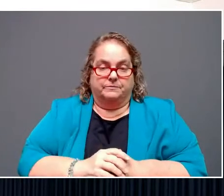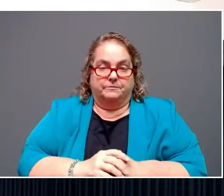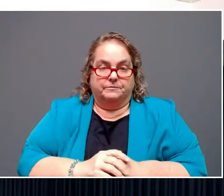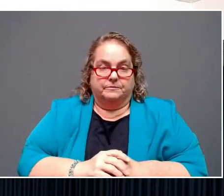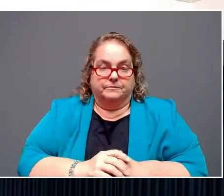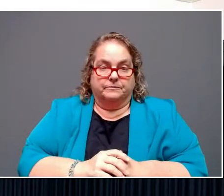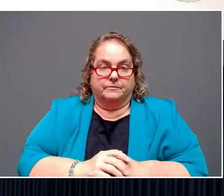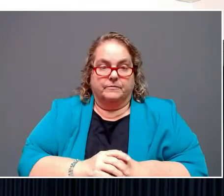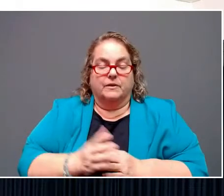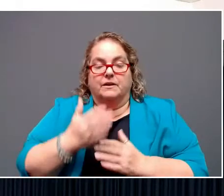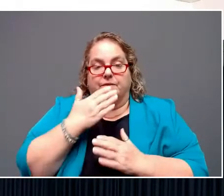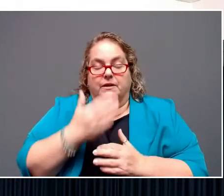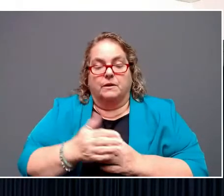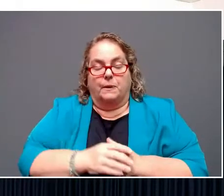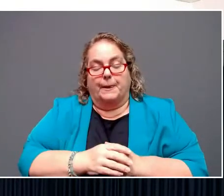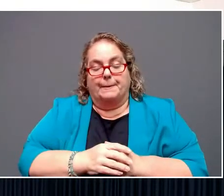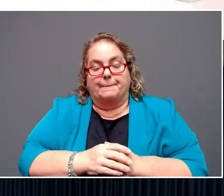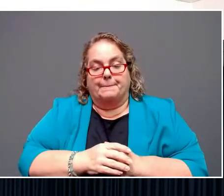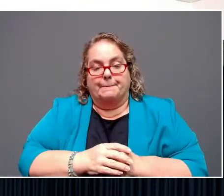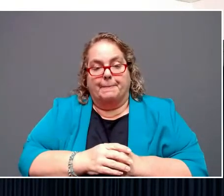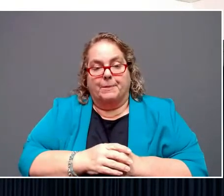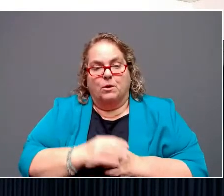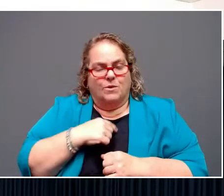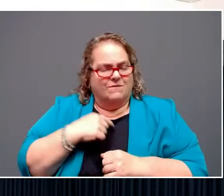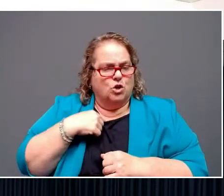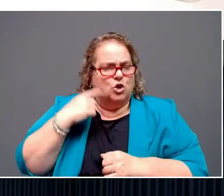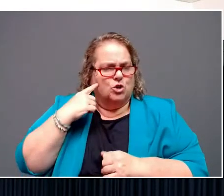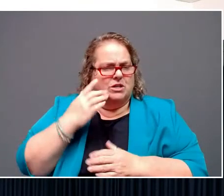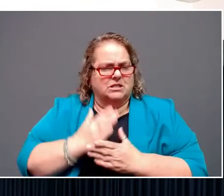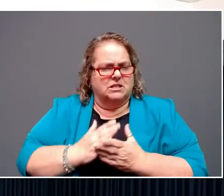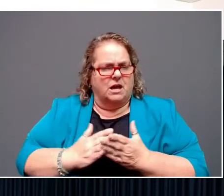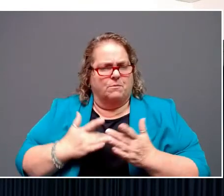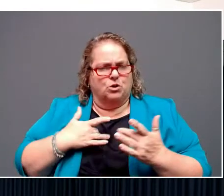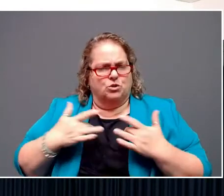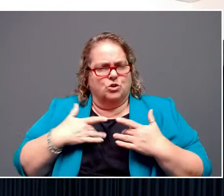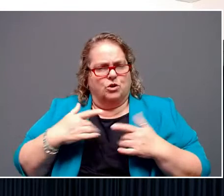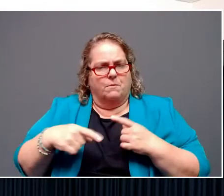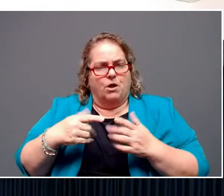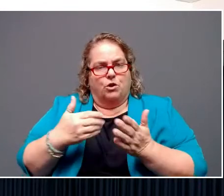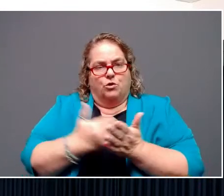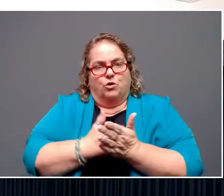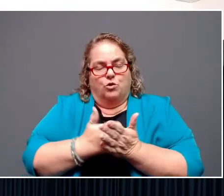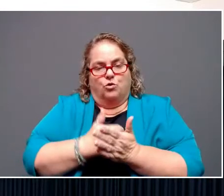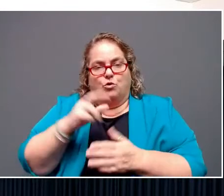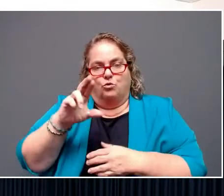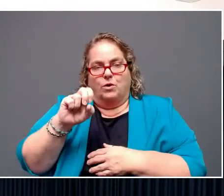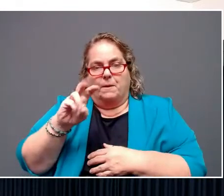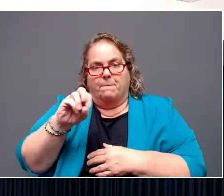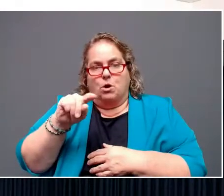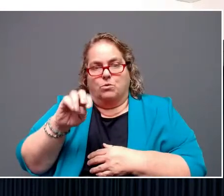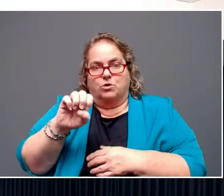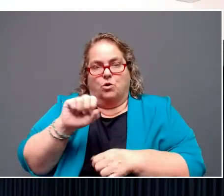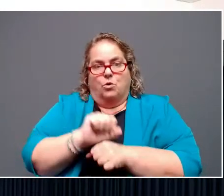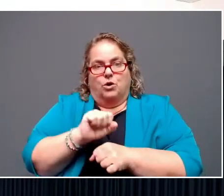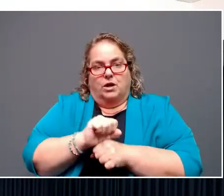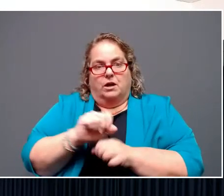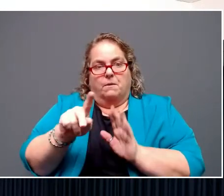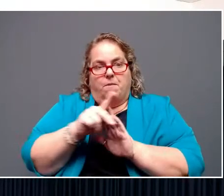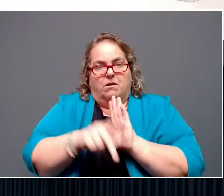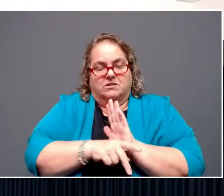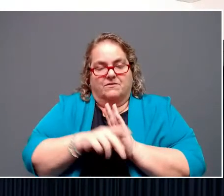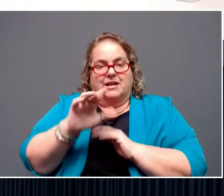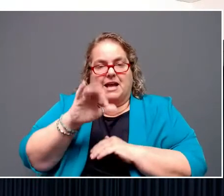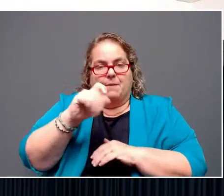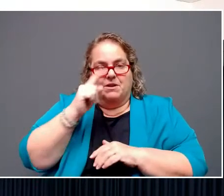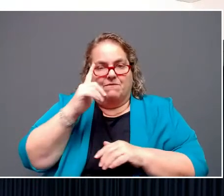Thank you. We've heard some concern about the new remote working policy in the Cabinet for Health and Family Services,